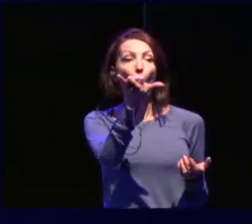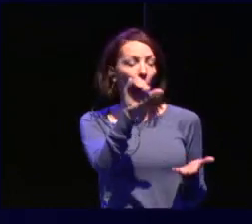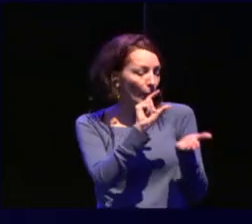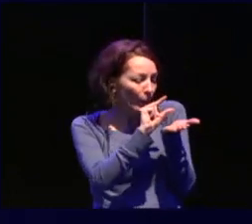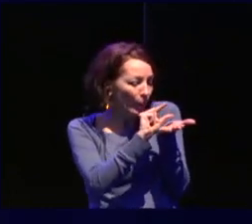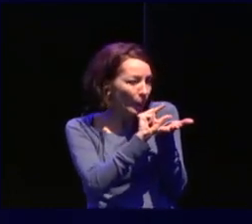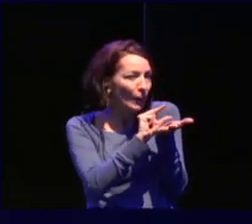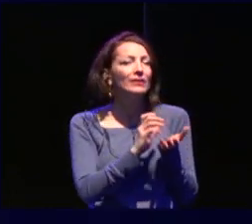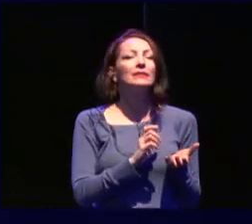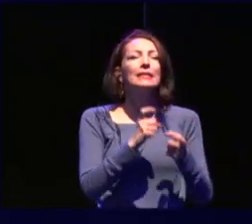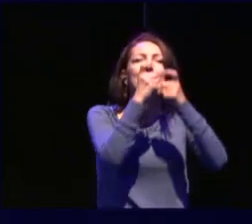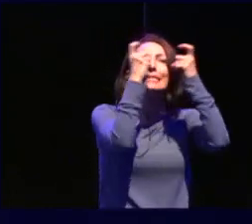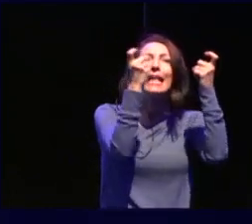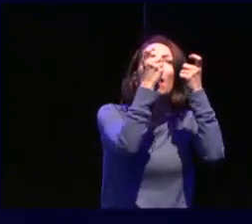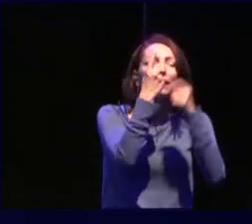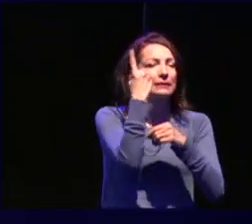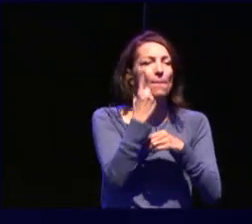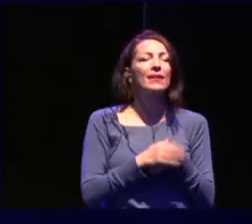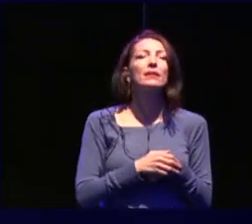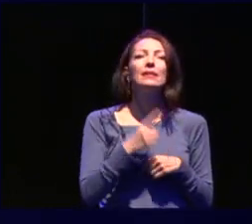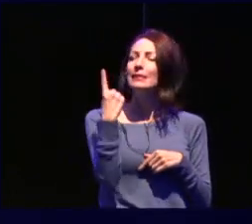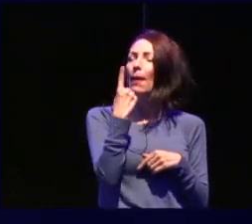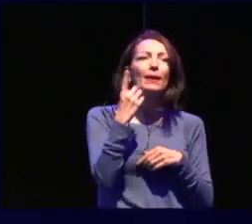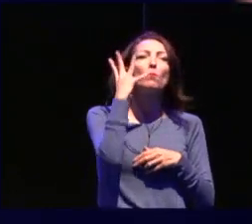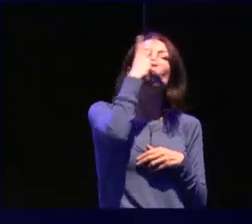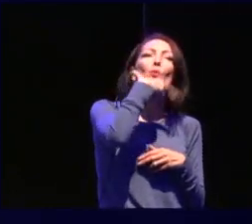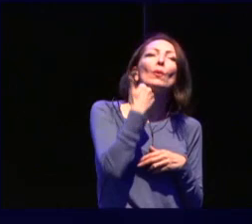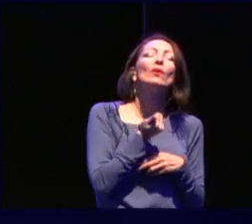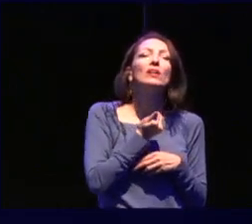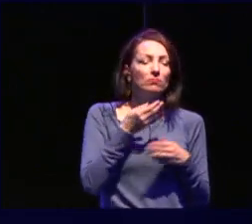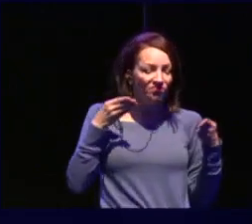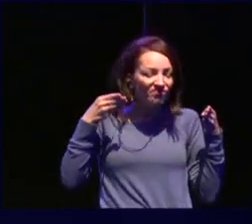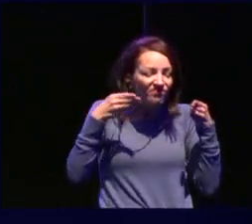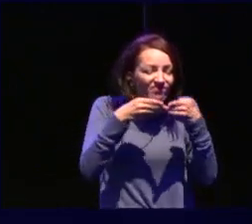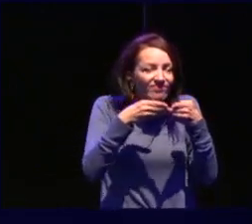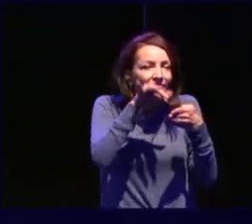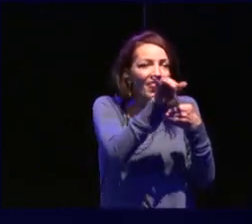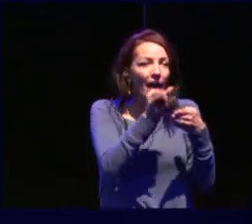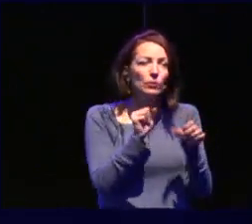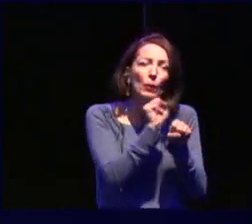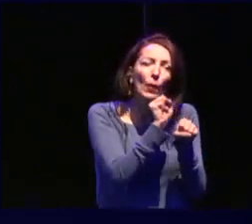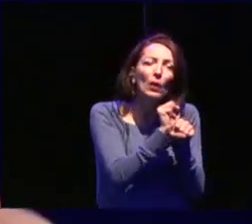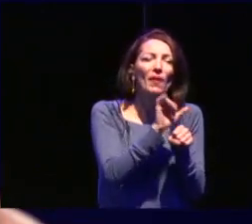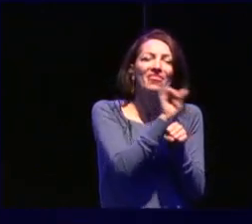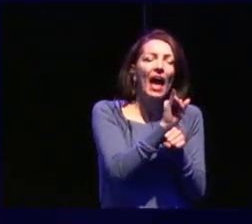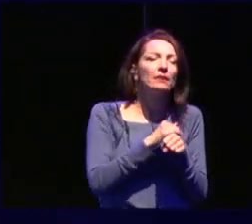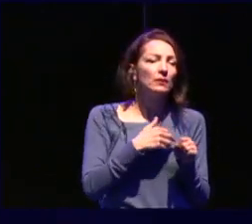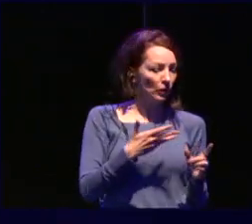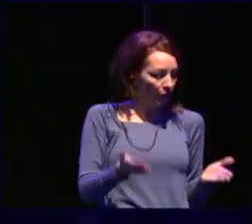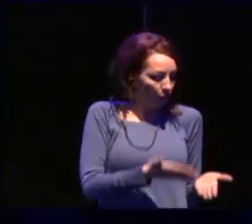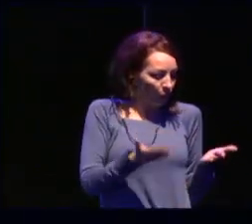little bit of something to celebrate, a little bit of something that's beautiful. You place your attention there. You work with it. You